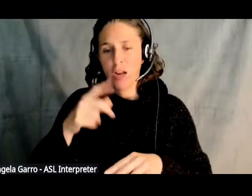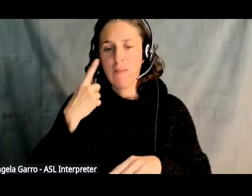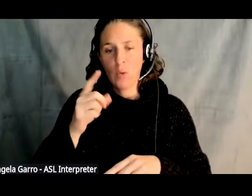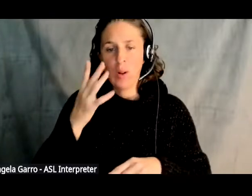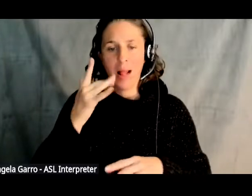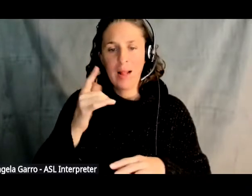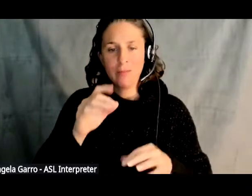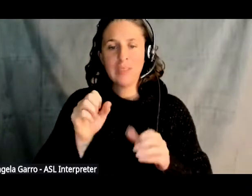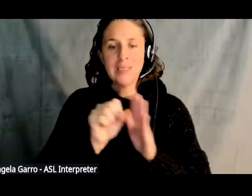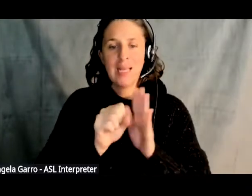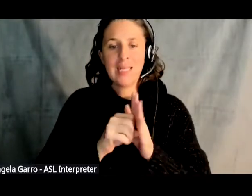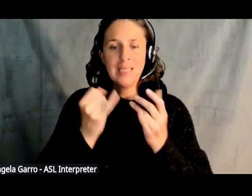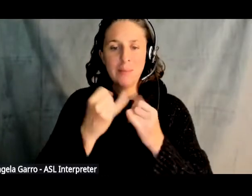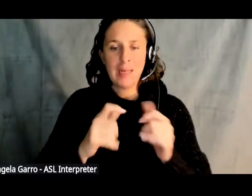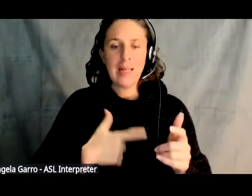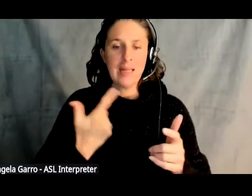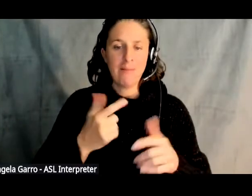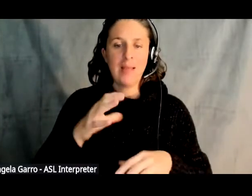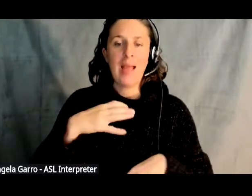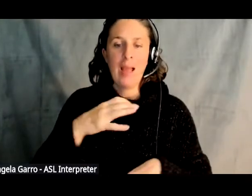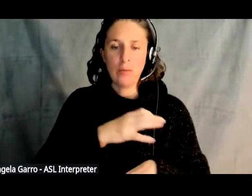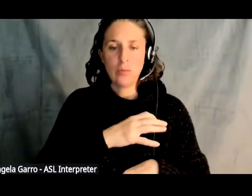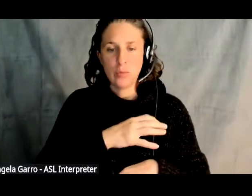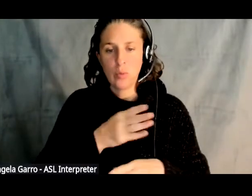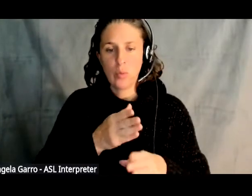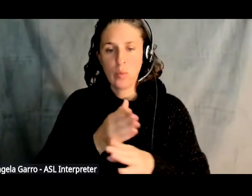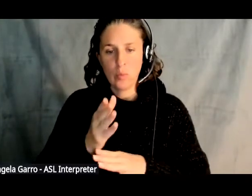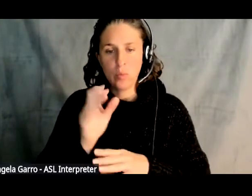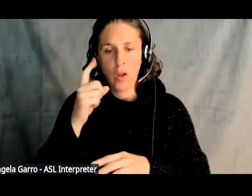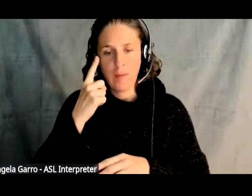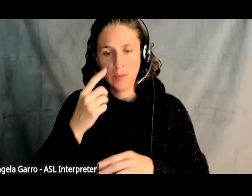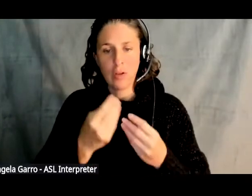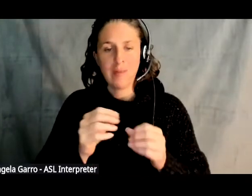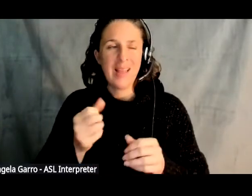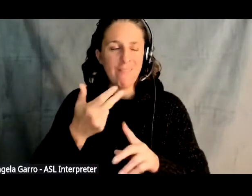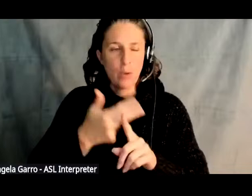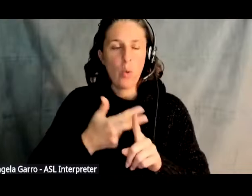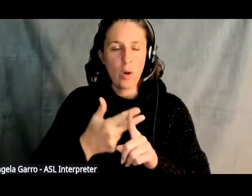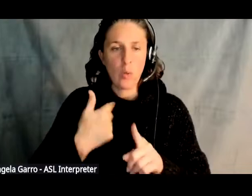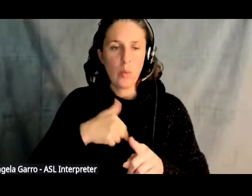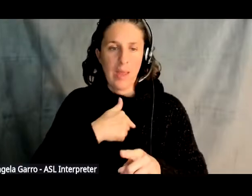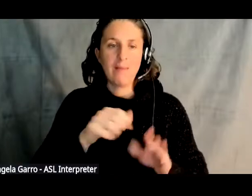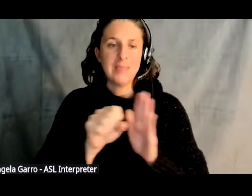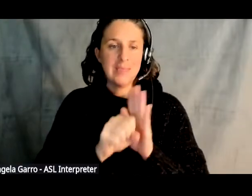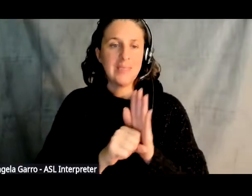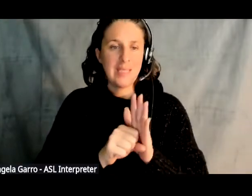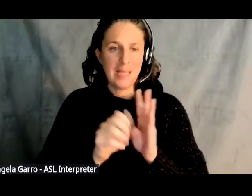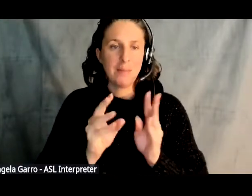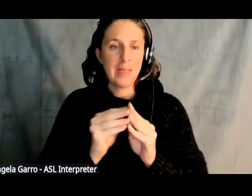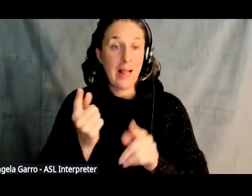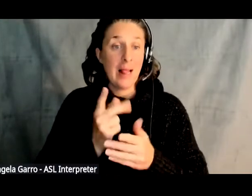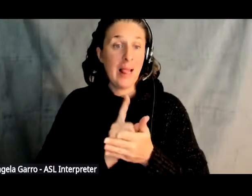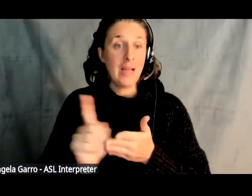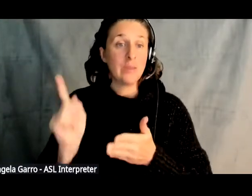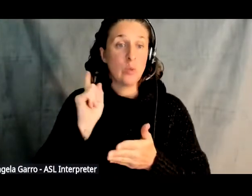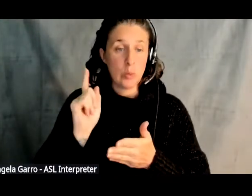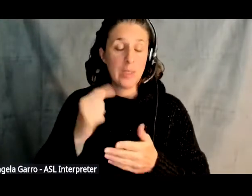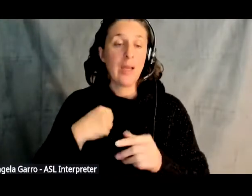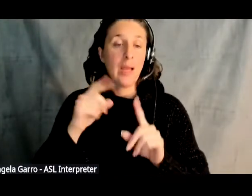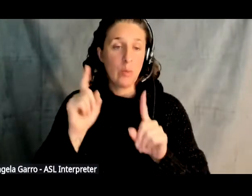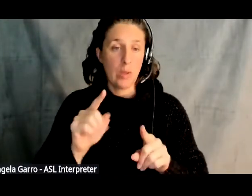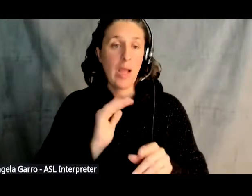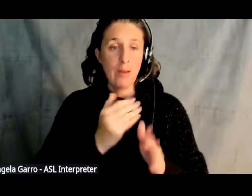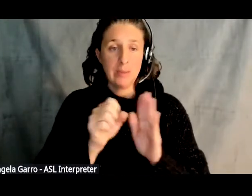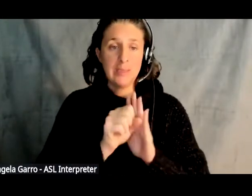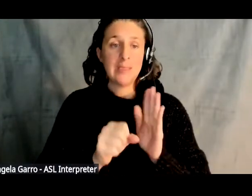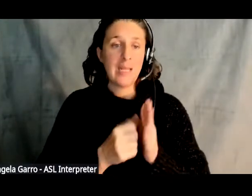I joined, every quarter we have statewide meetings, and last week I attended our statewide meetings where we talked a